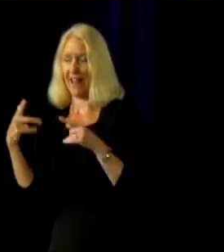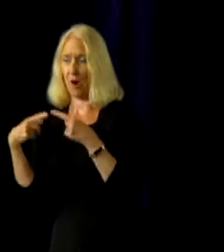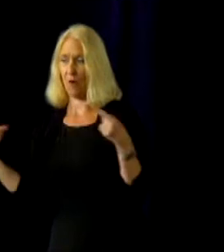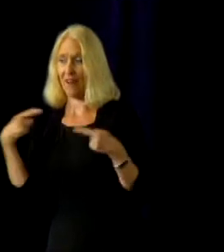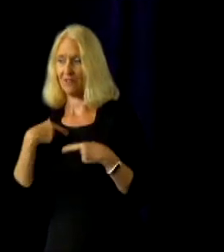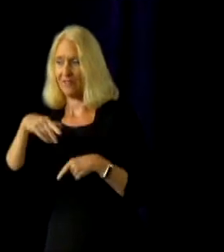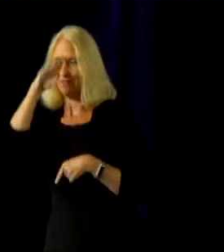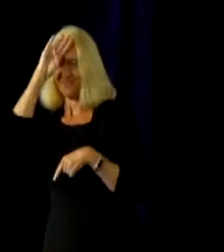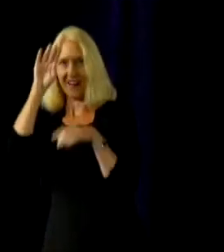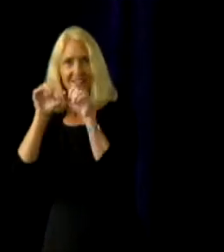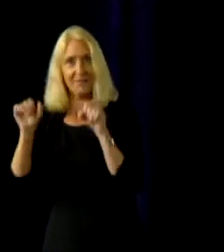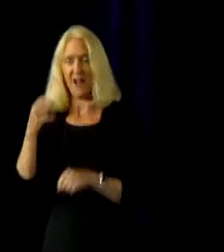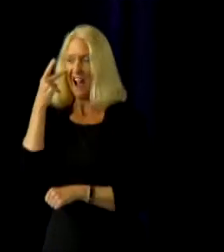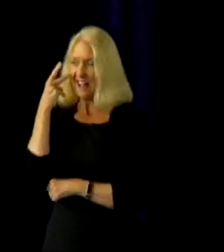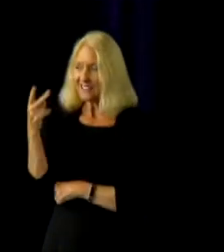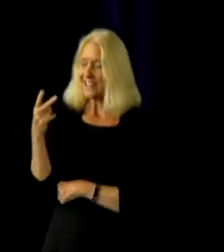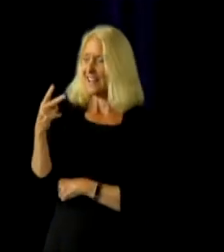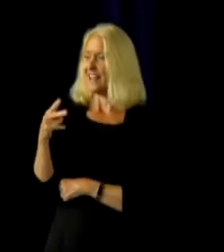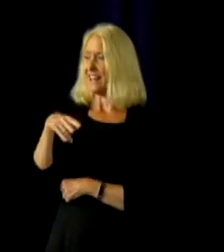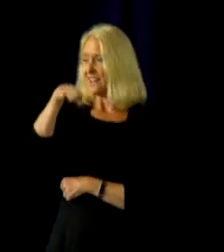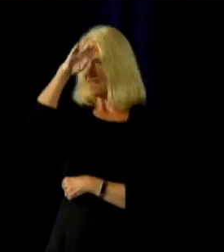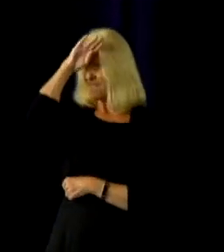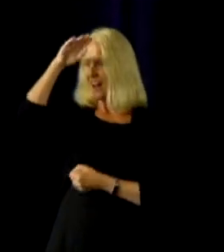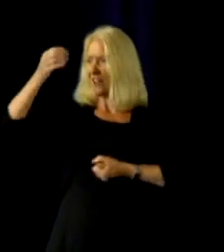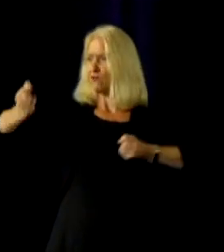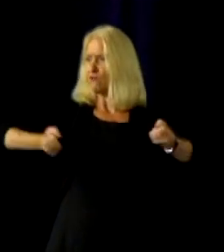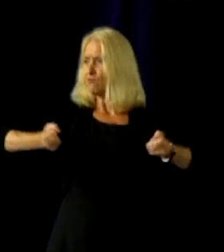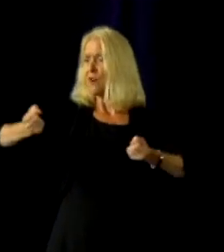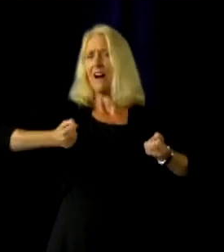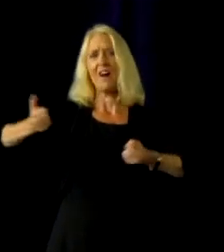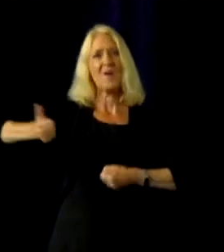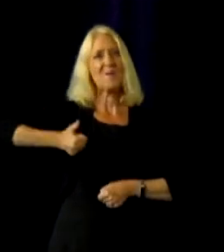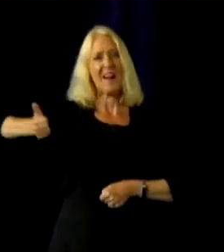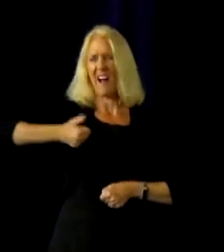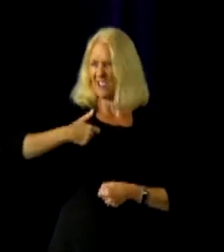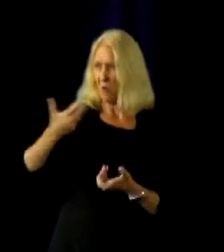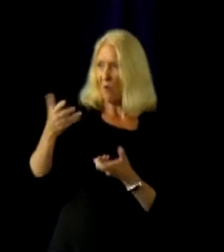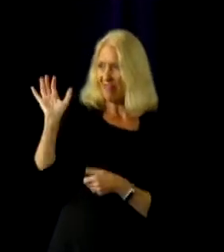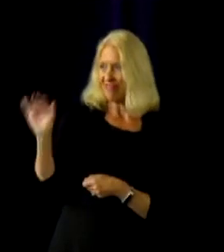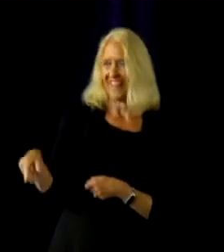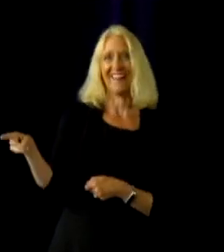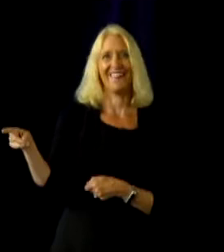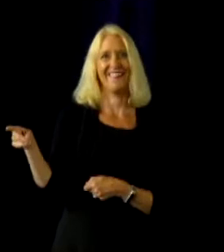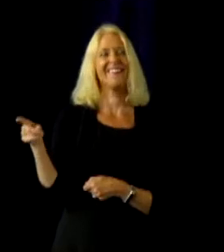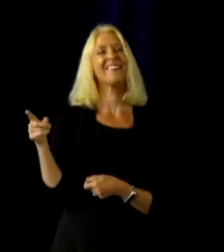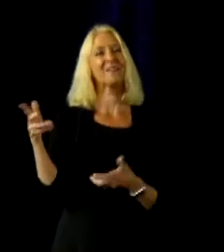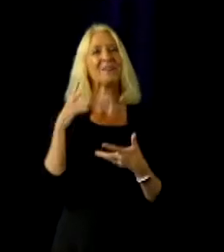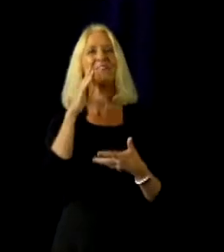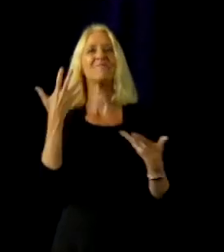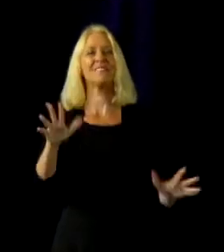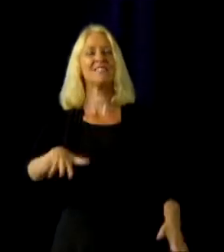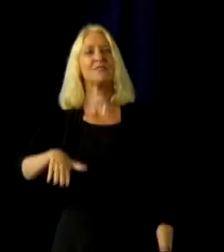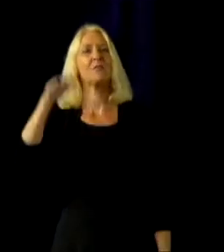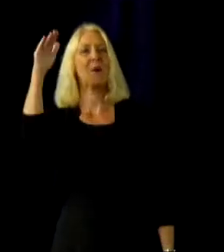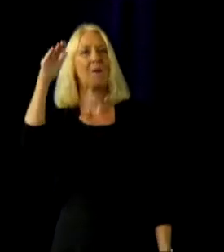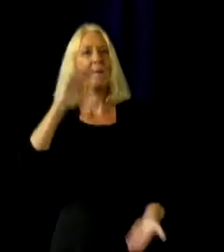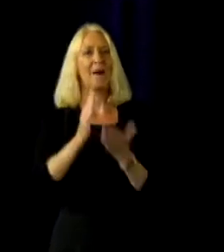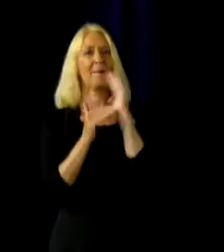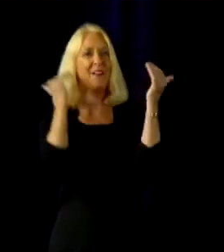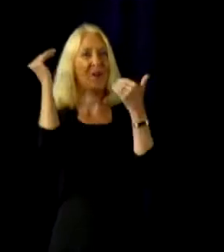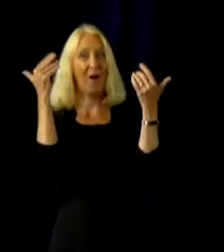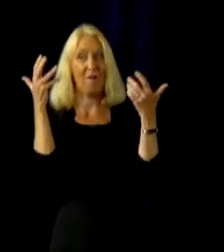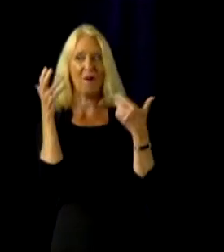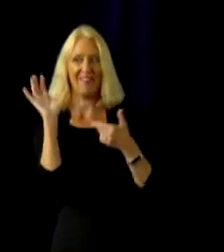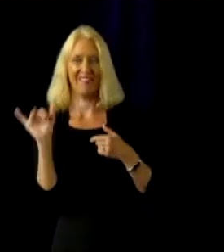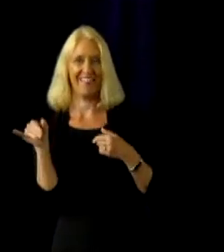there. I used to see that fire engine going up and down the street, and I said that's what I wanted to do when I grew up, when I became an adult, graduated